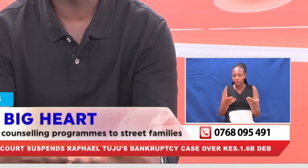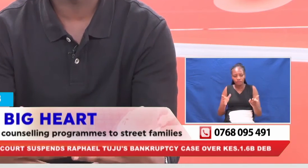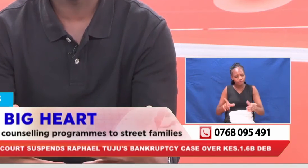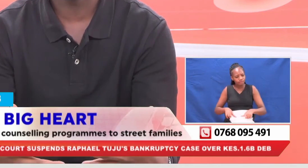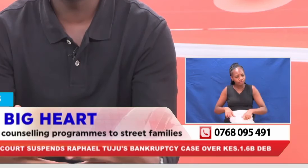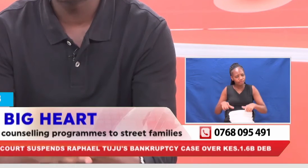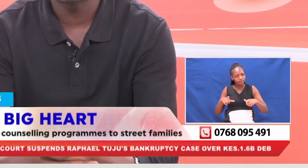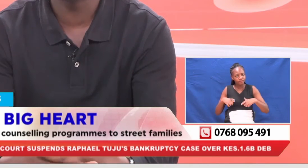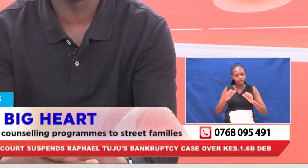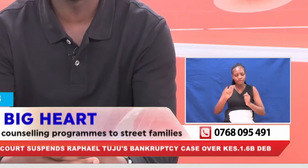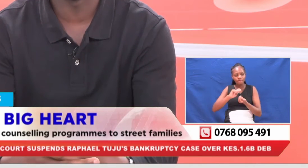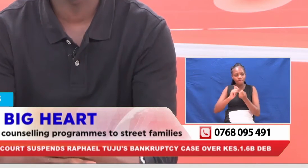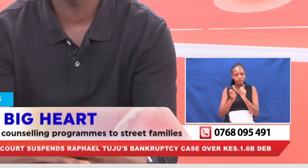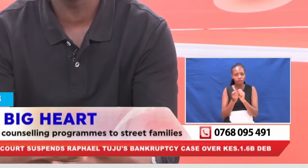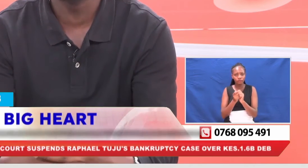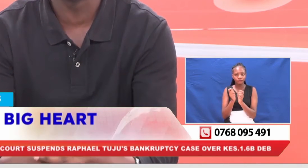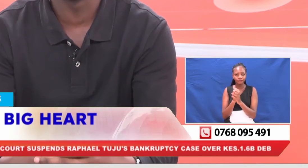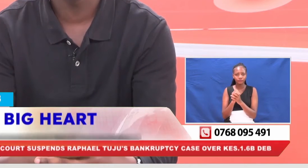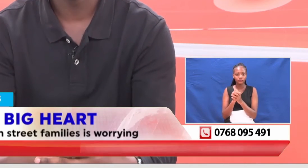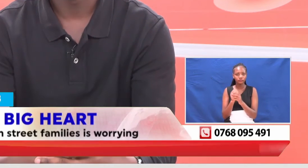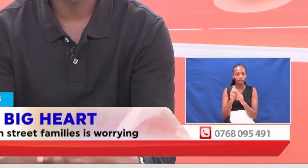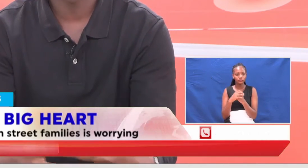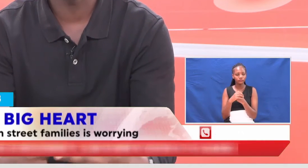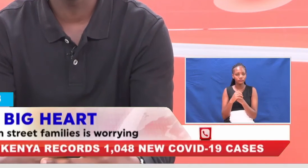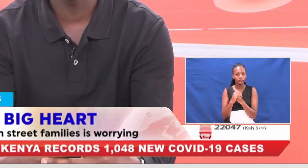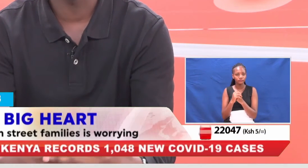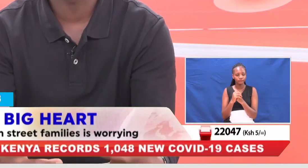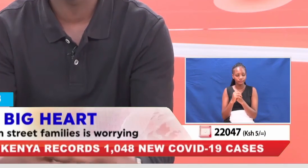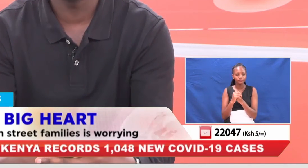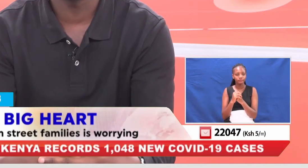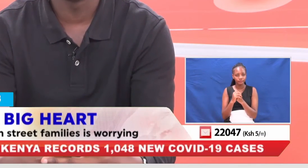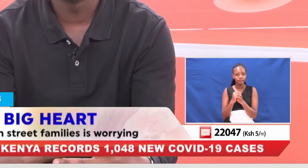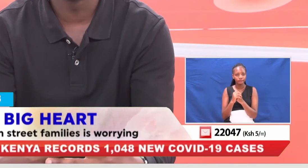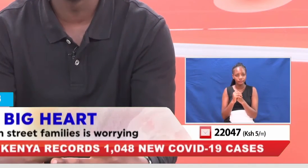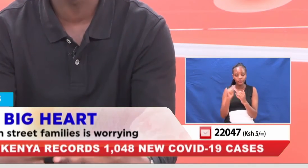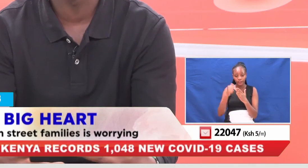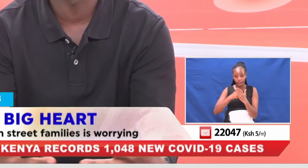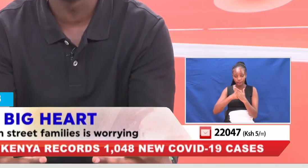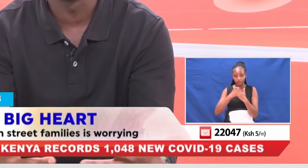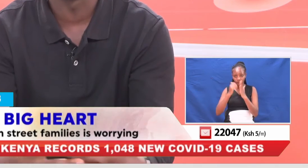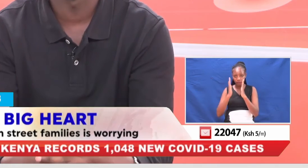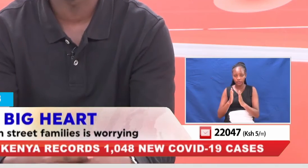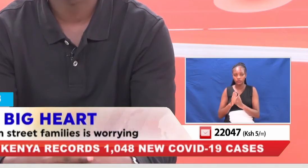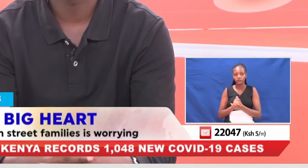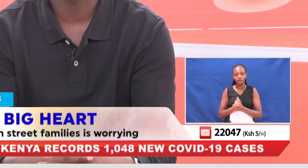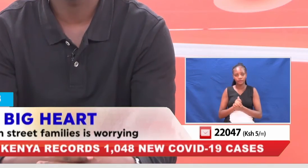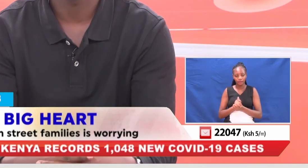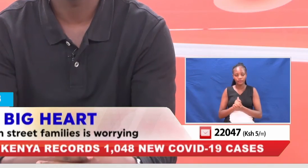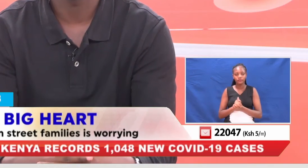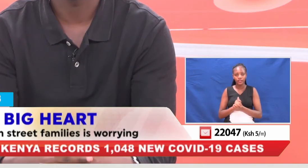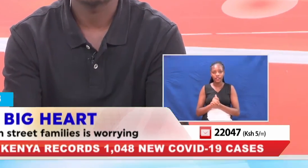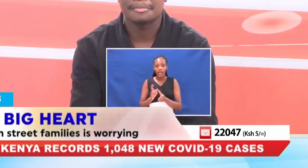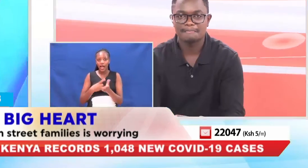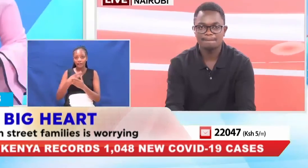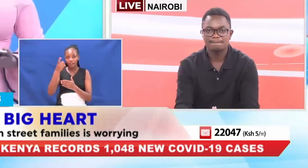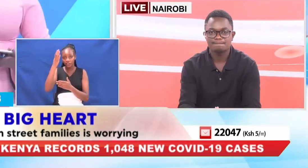people she's touching, and the street children, she deserves a Shuja Award because she's a heroine. And you know,